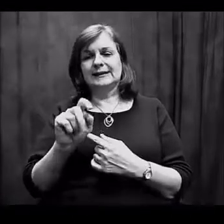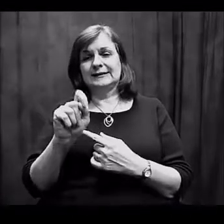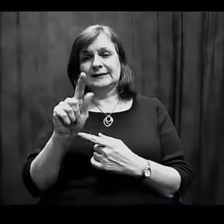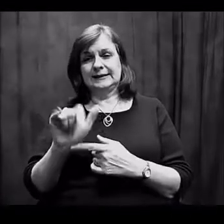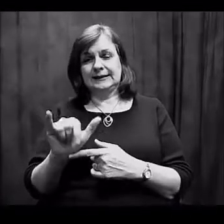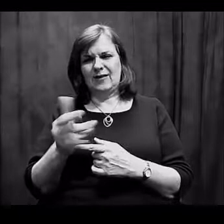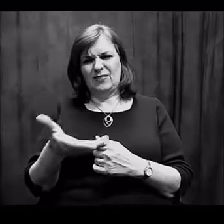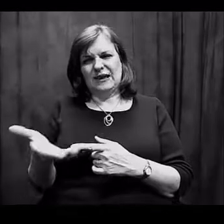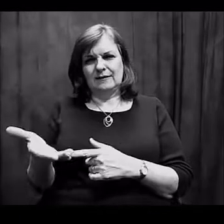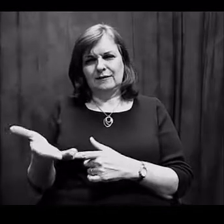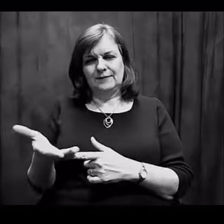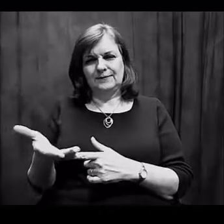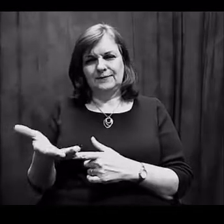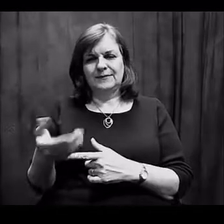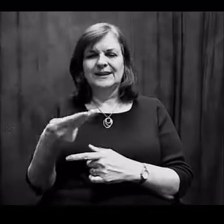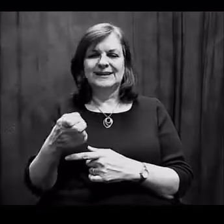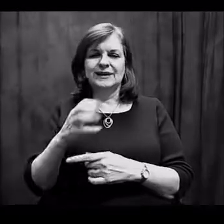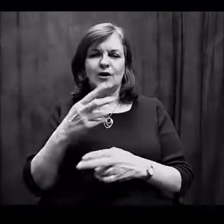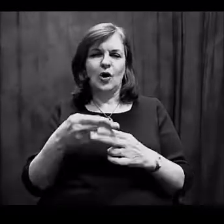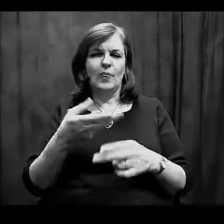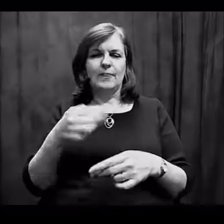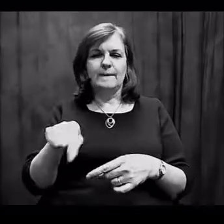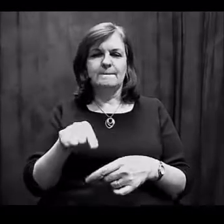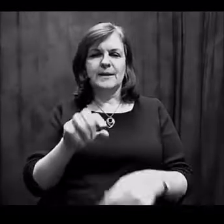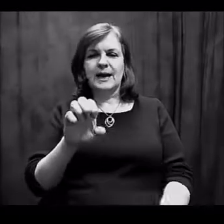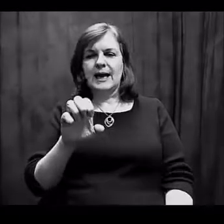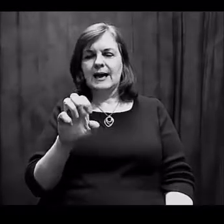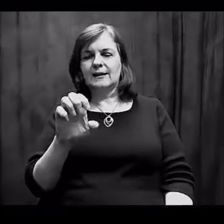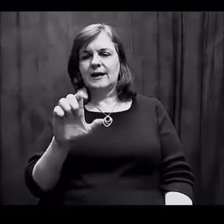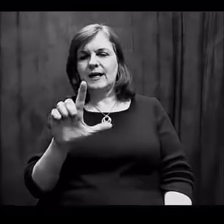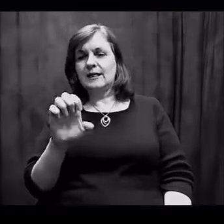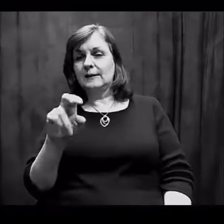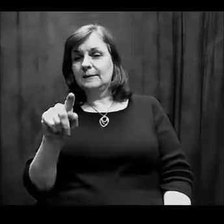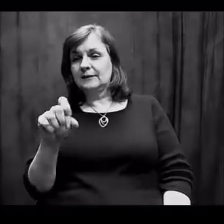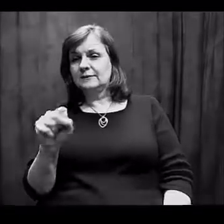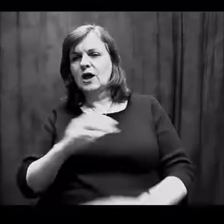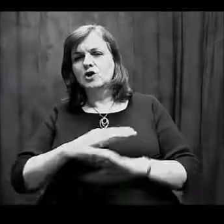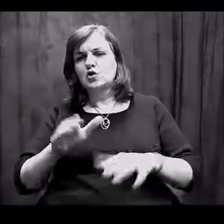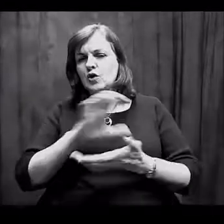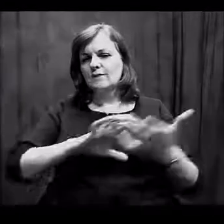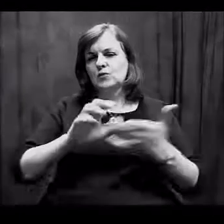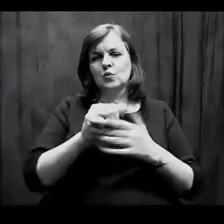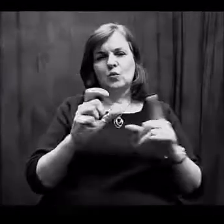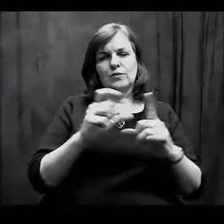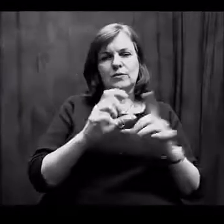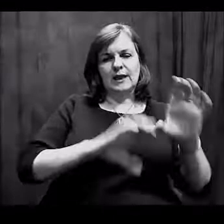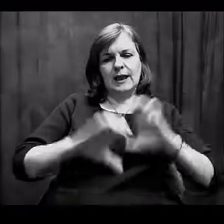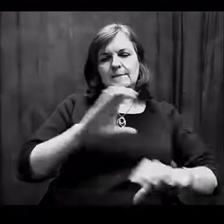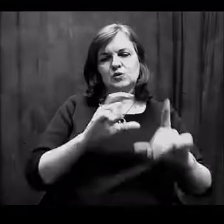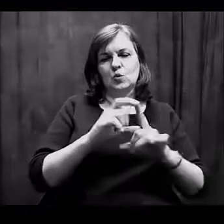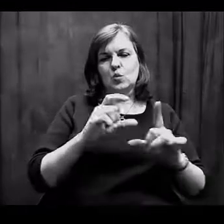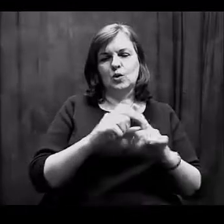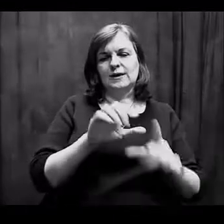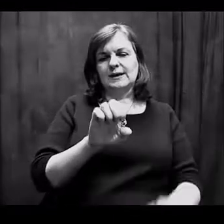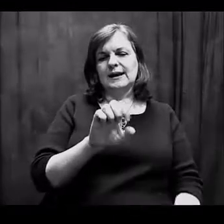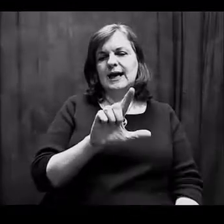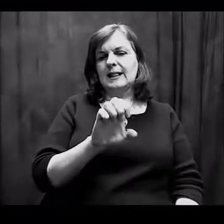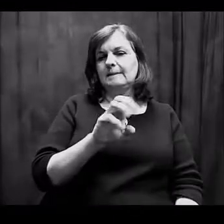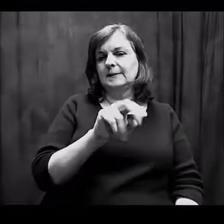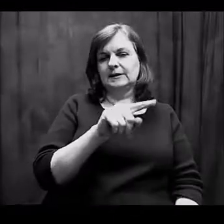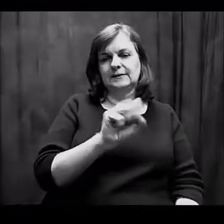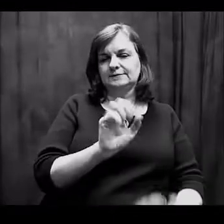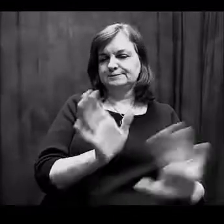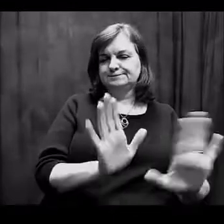as an entity? Okay, he talked about them a lot as being elements. Don't confuse this with chemistry elements,